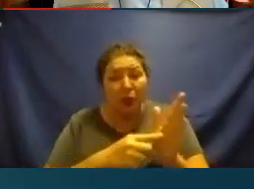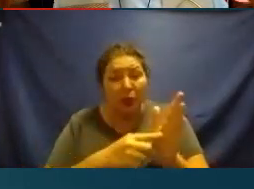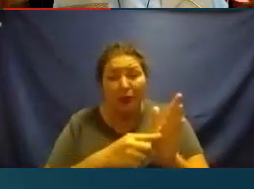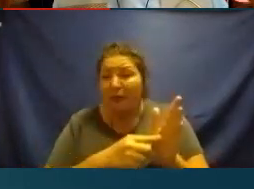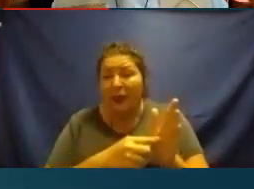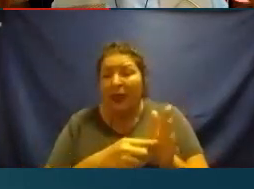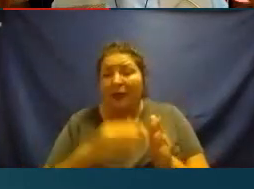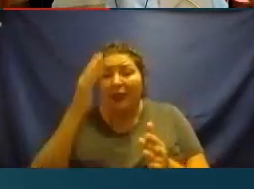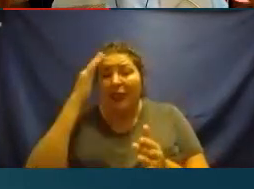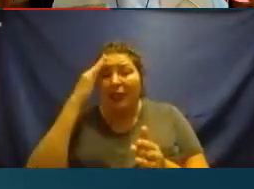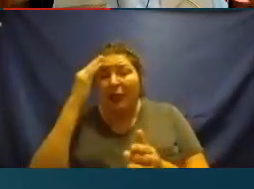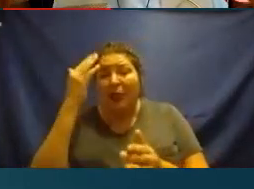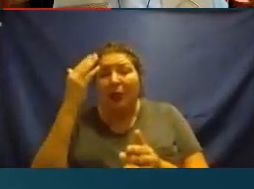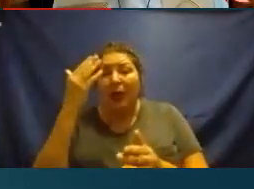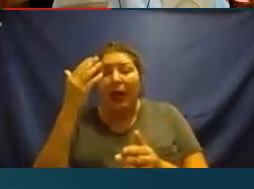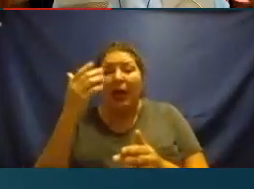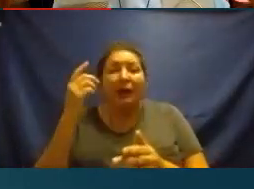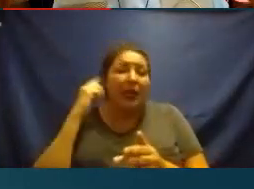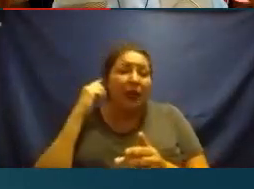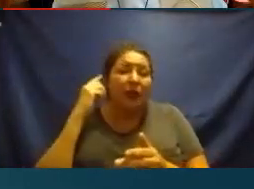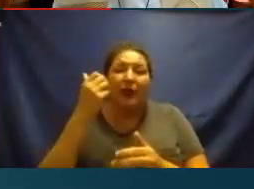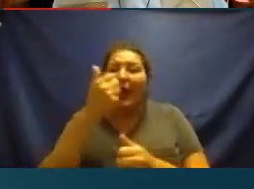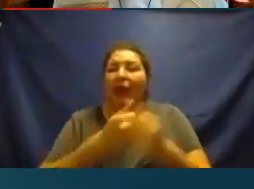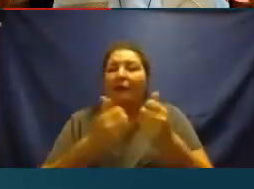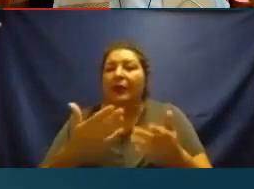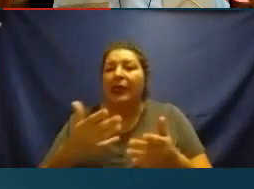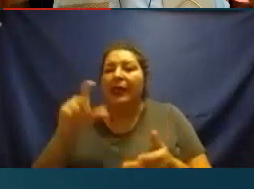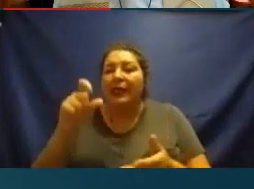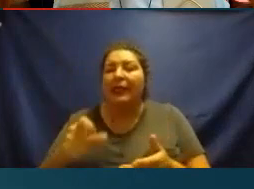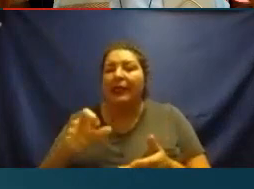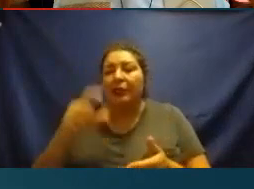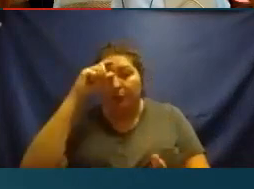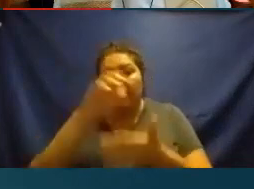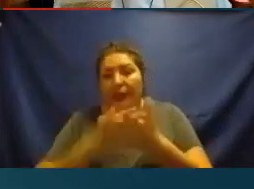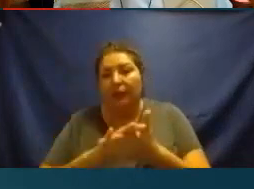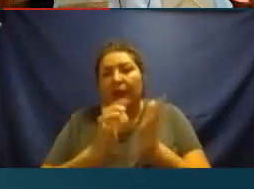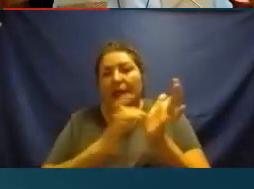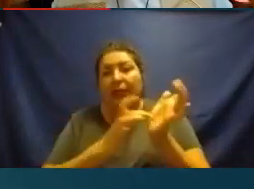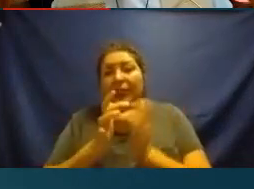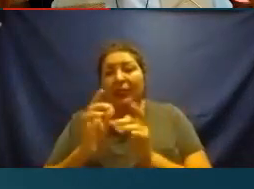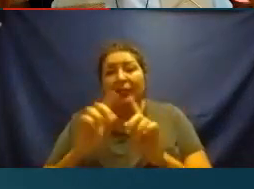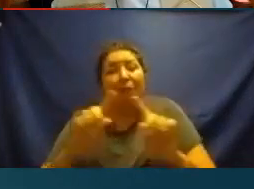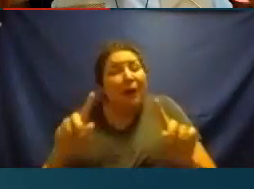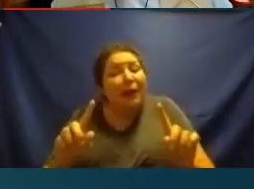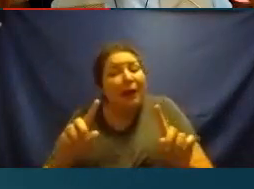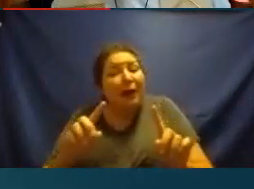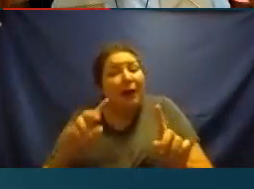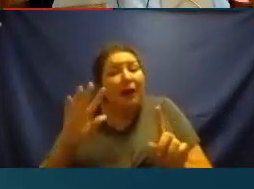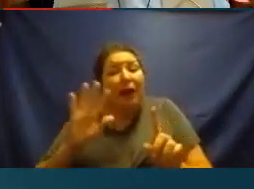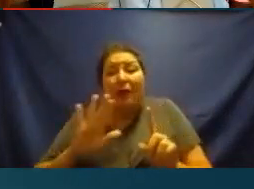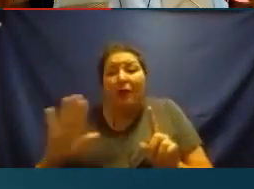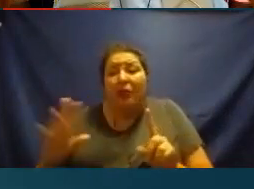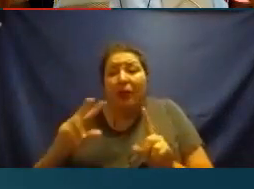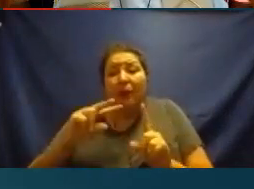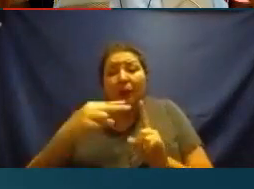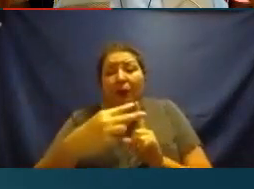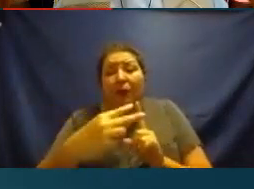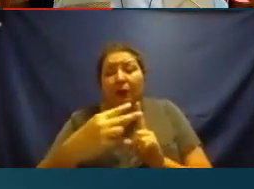needed to believe in Jesus. Nevertheless, from their point of view, it was more like a dream than reality.